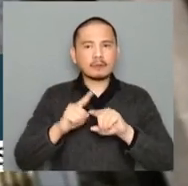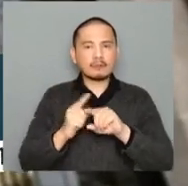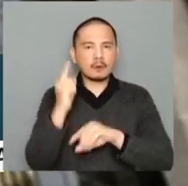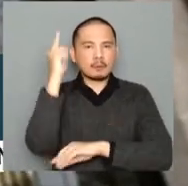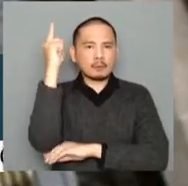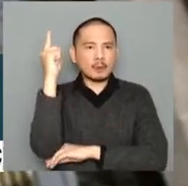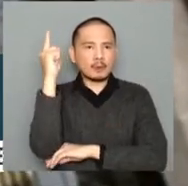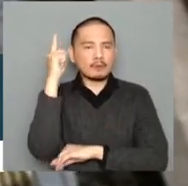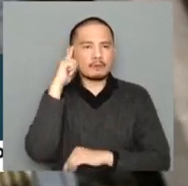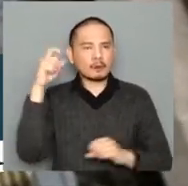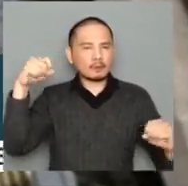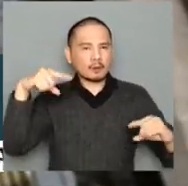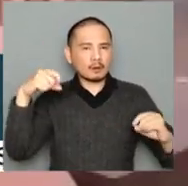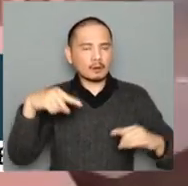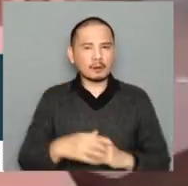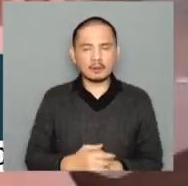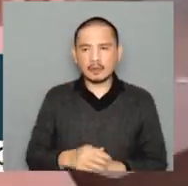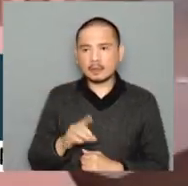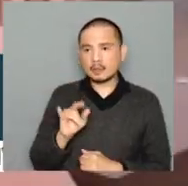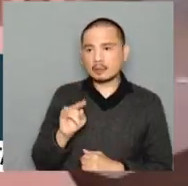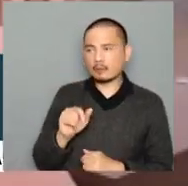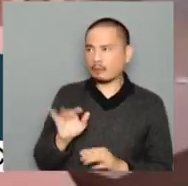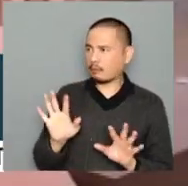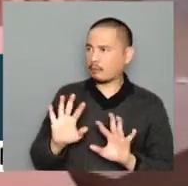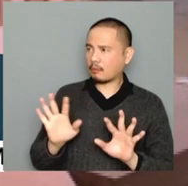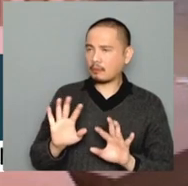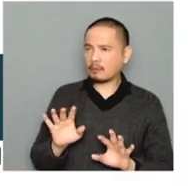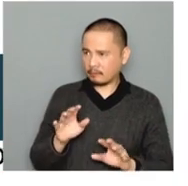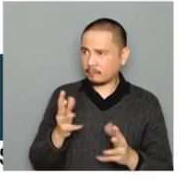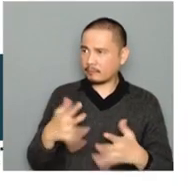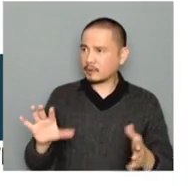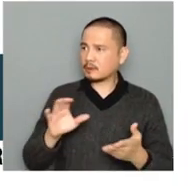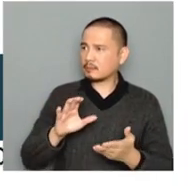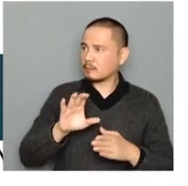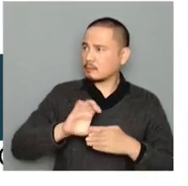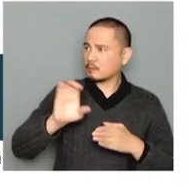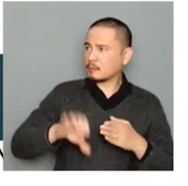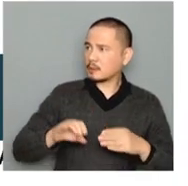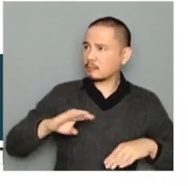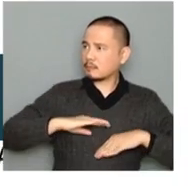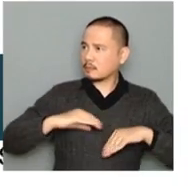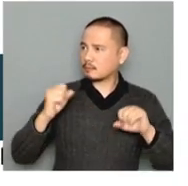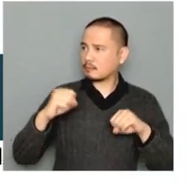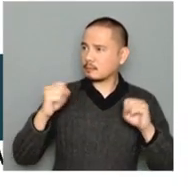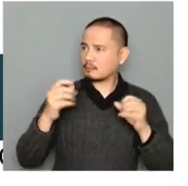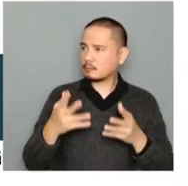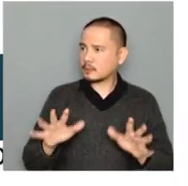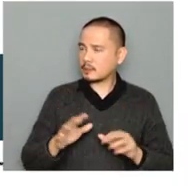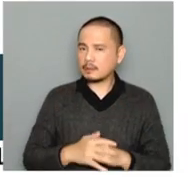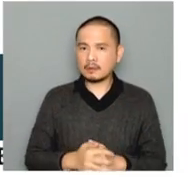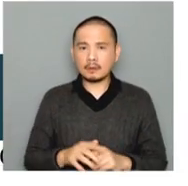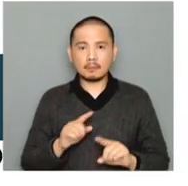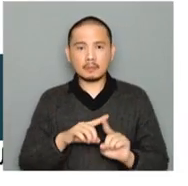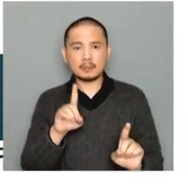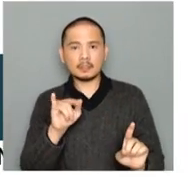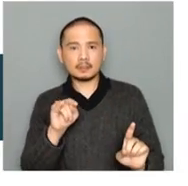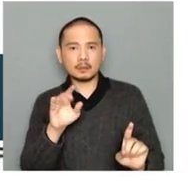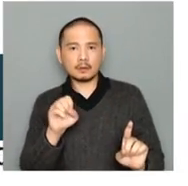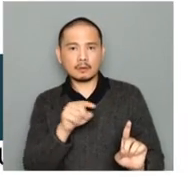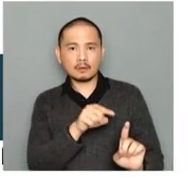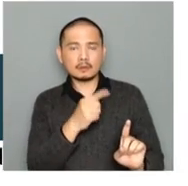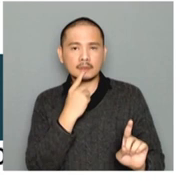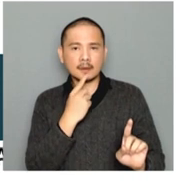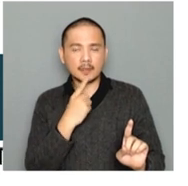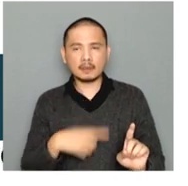the payment even after the project was completed. But in a disclosure to the stock exchange, Dido CME Holdings said